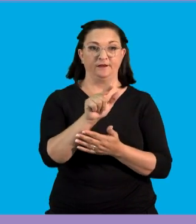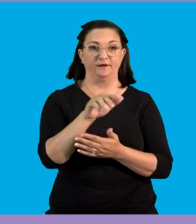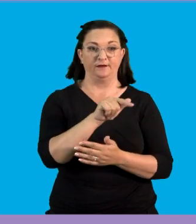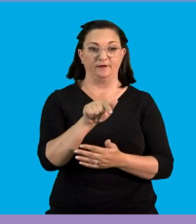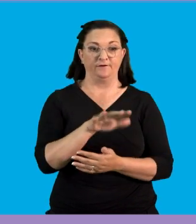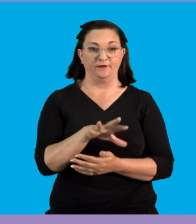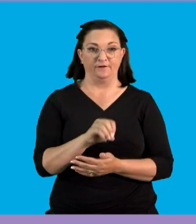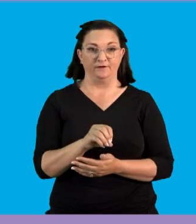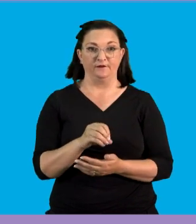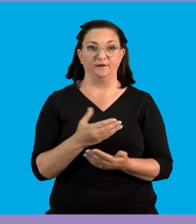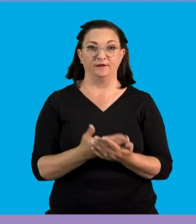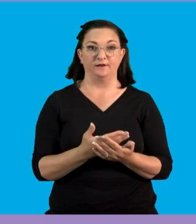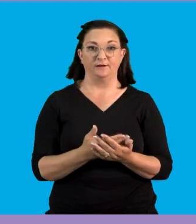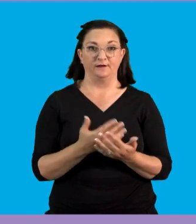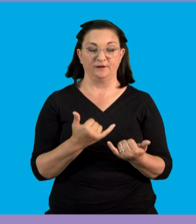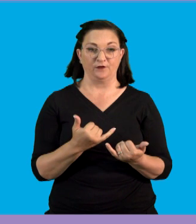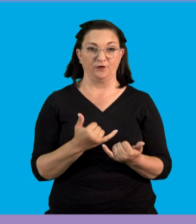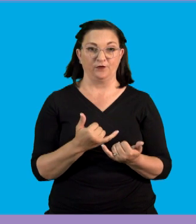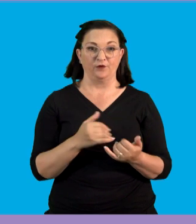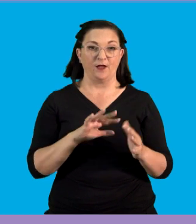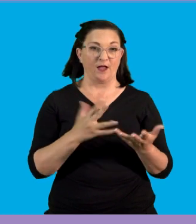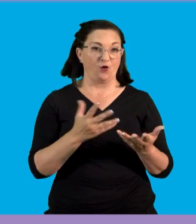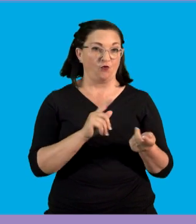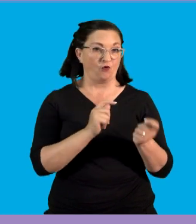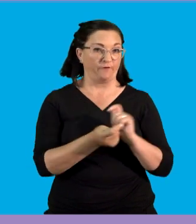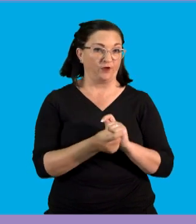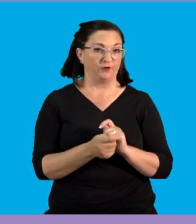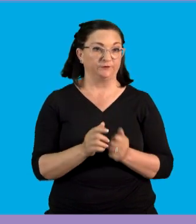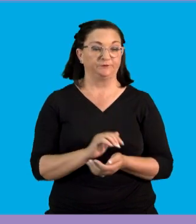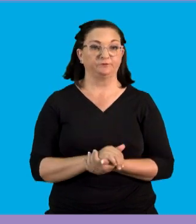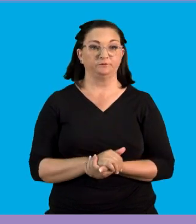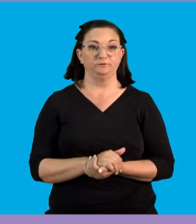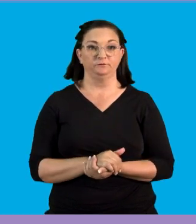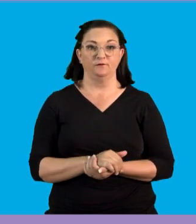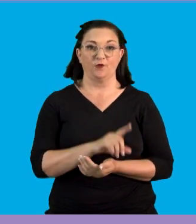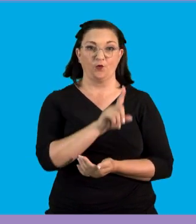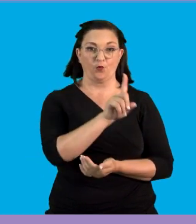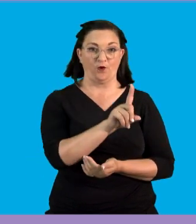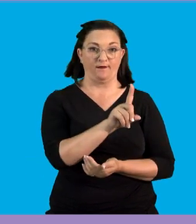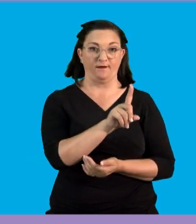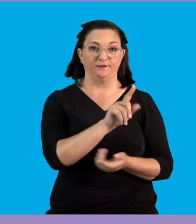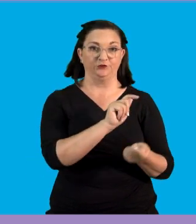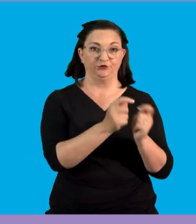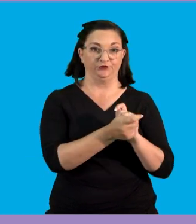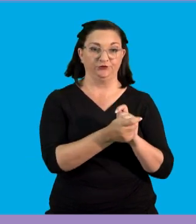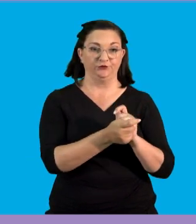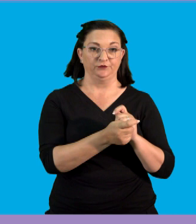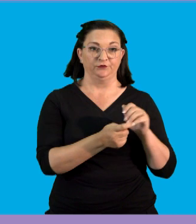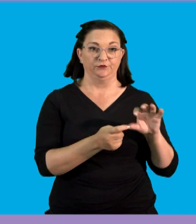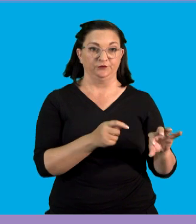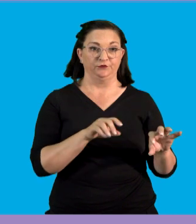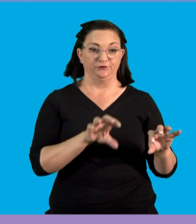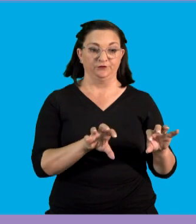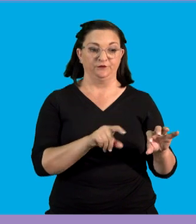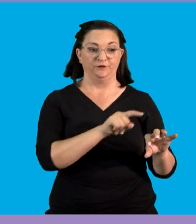copper can be converted into, do you remember how we convert? We need to change that 1 so that it has a denominator